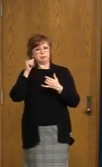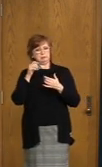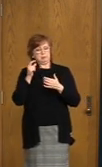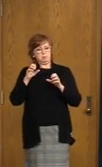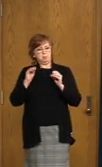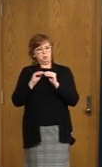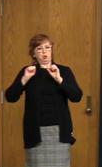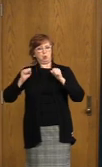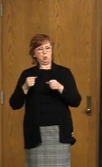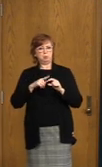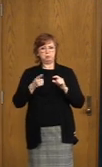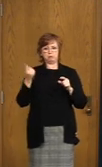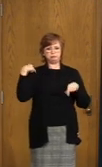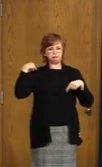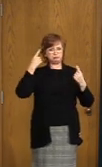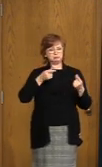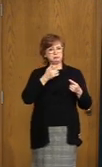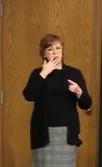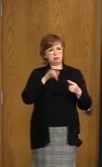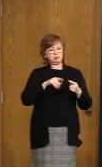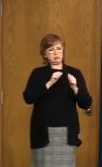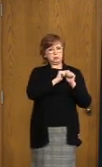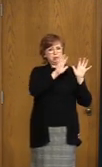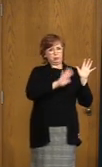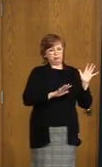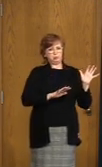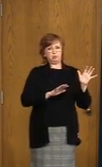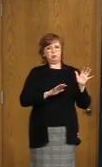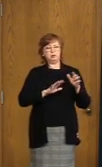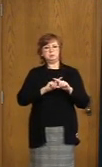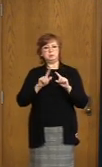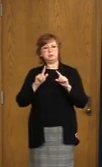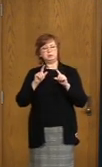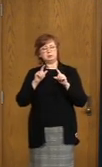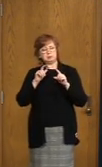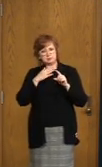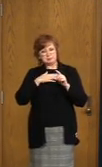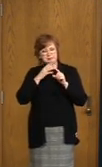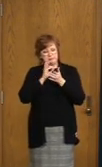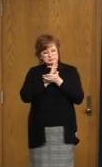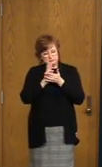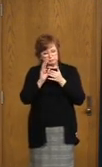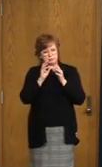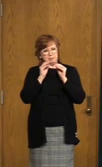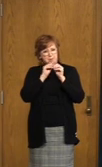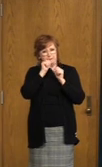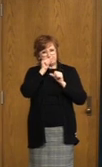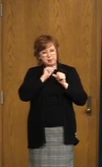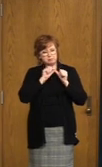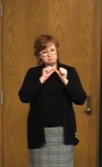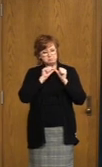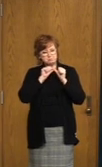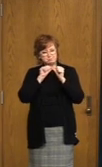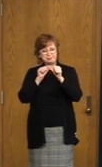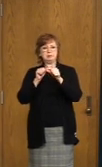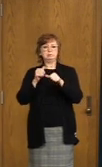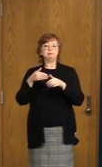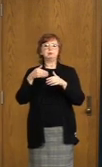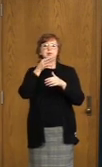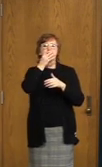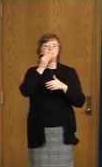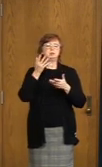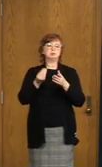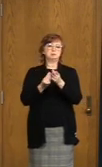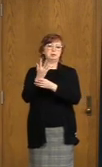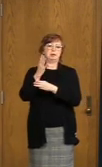and just be cautious and careful with some of these fairly simple measures that all of us have now really embraced and know well,